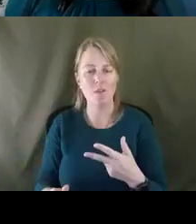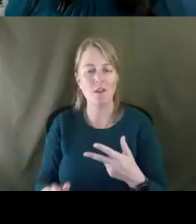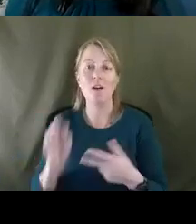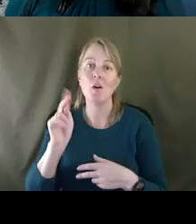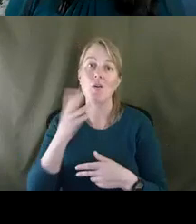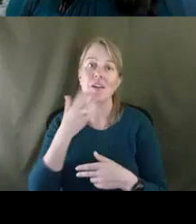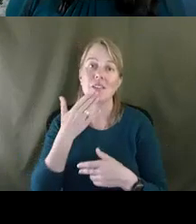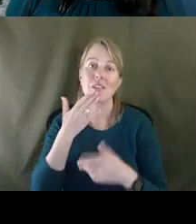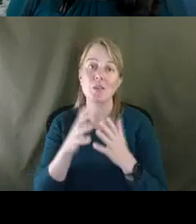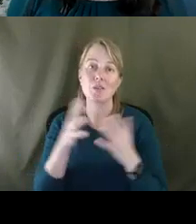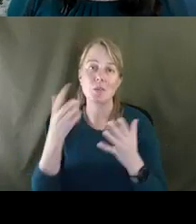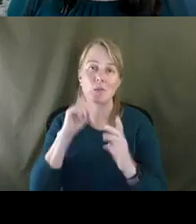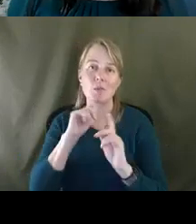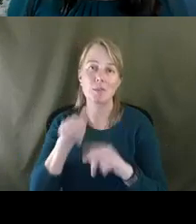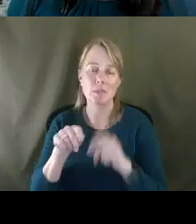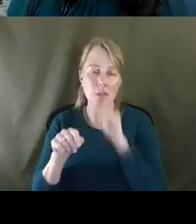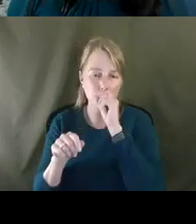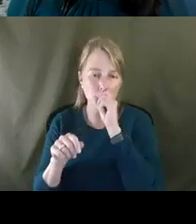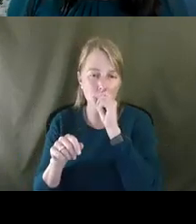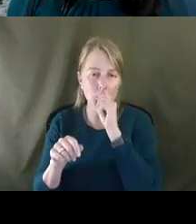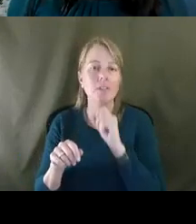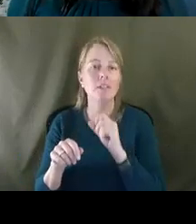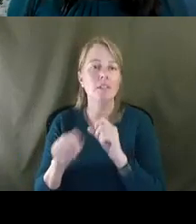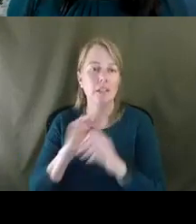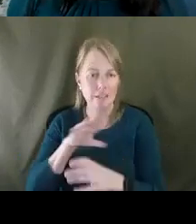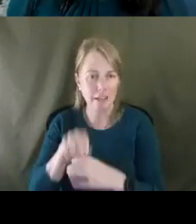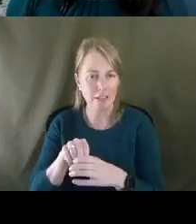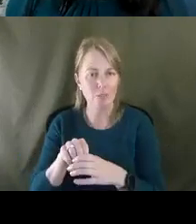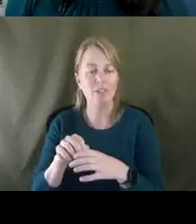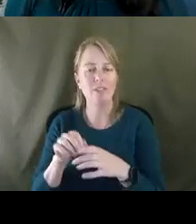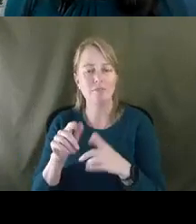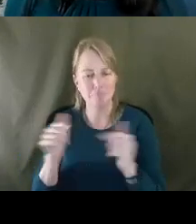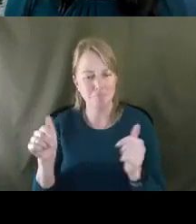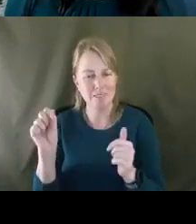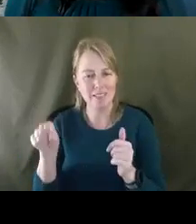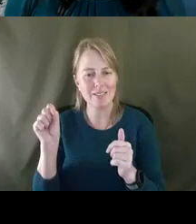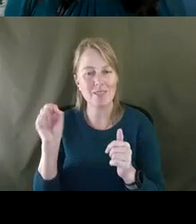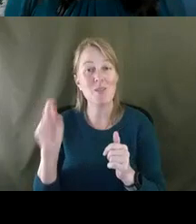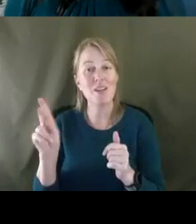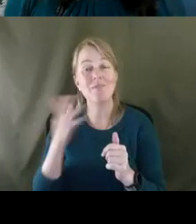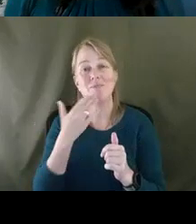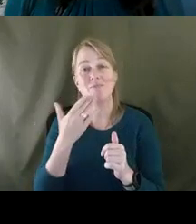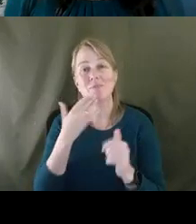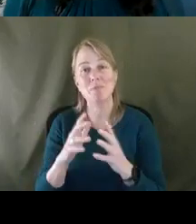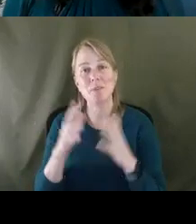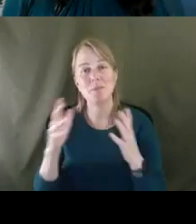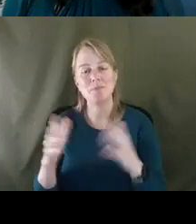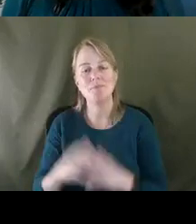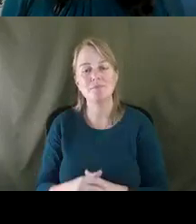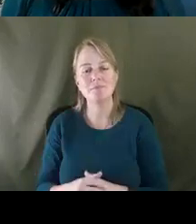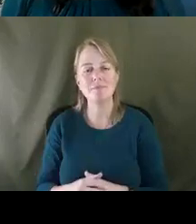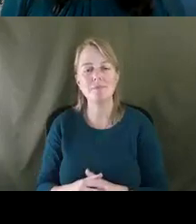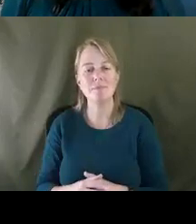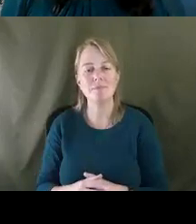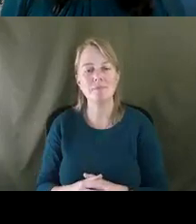you so much for responding. Engagement, growth, and encouragement. Yes. Okay, thank you so much.